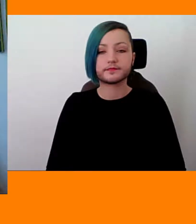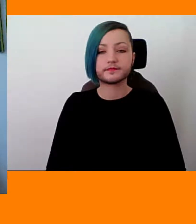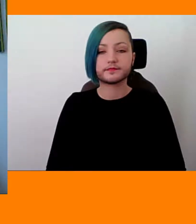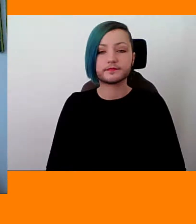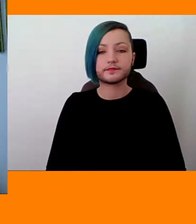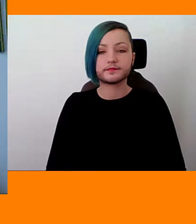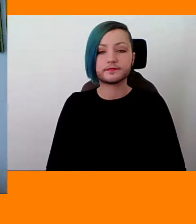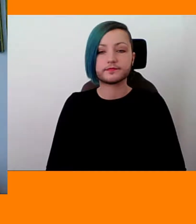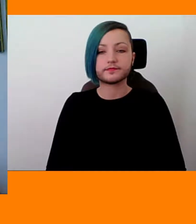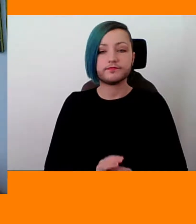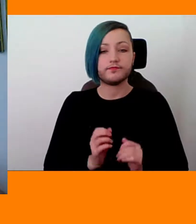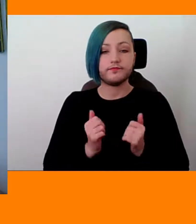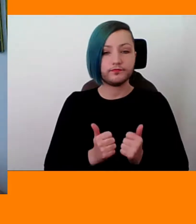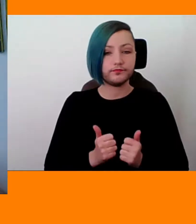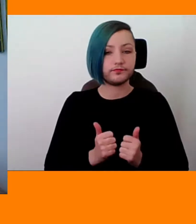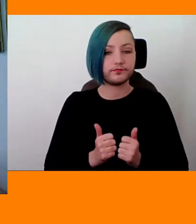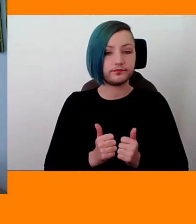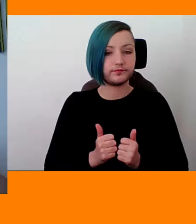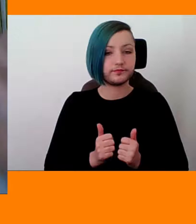Okay.